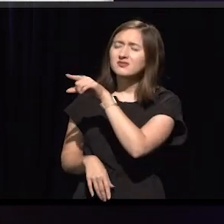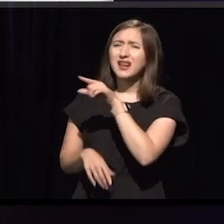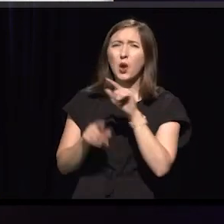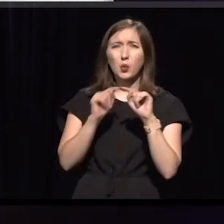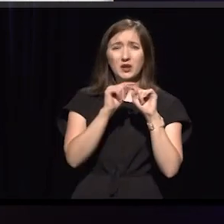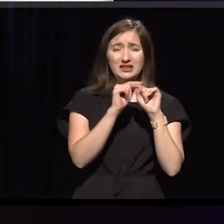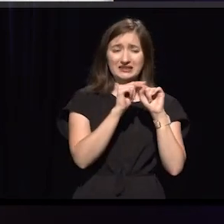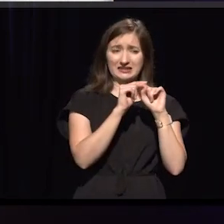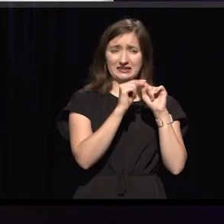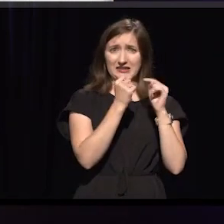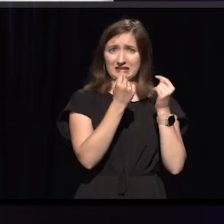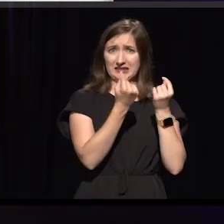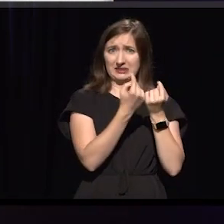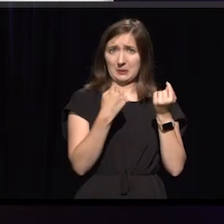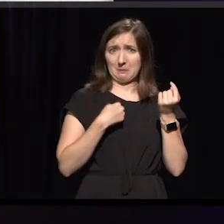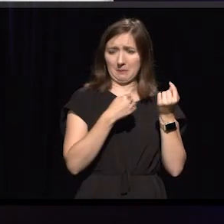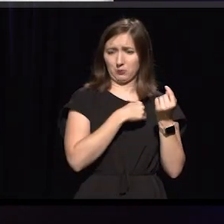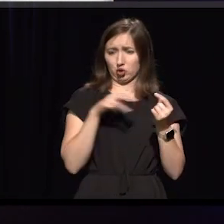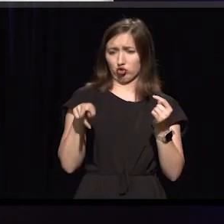Health, are these officers?